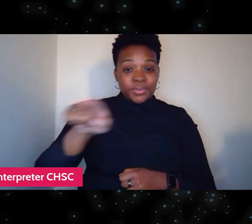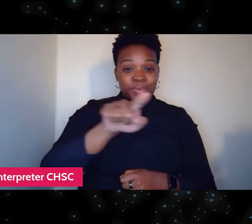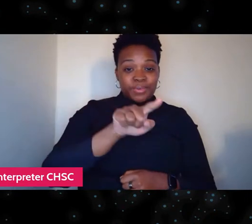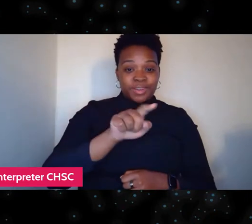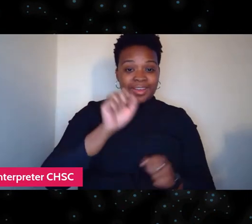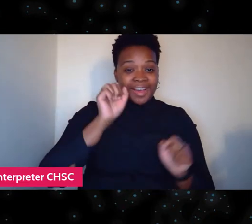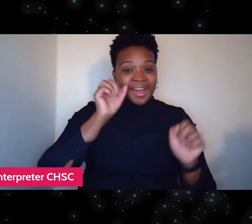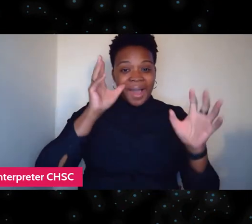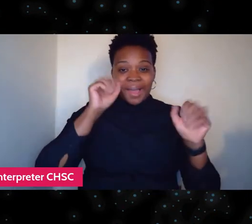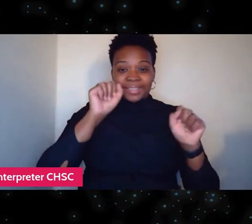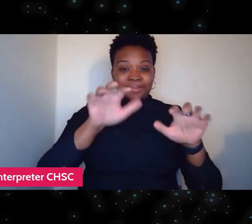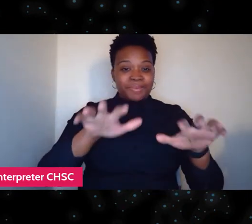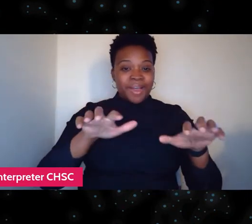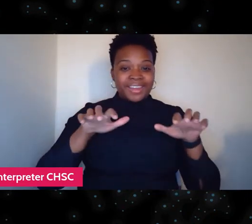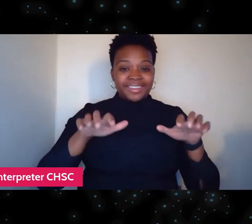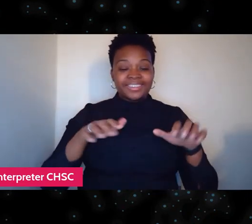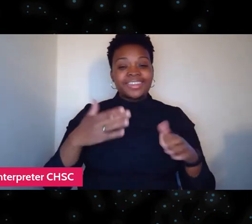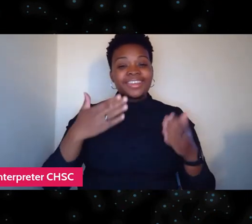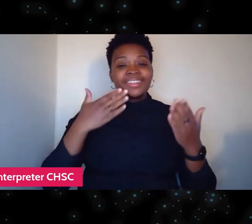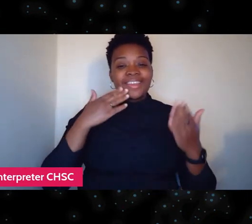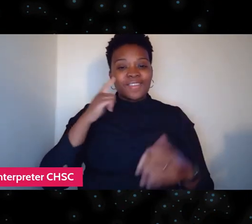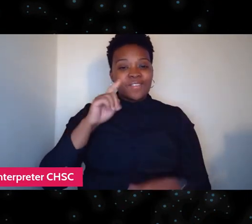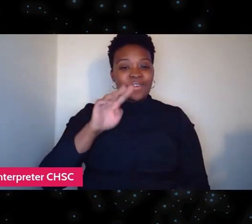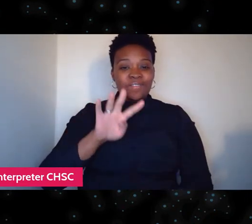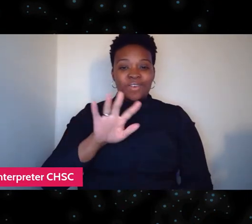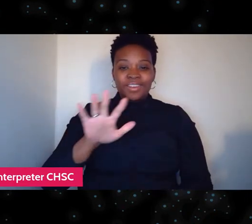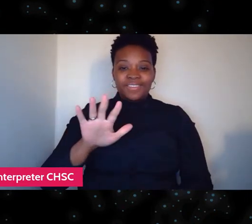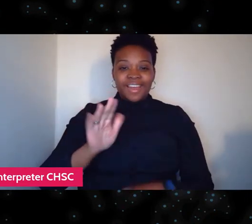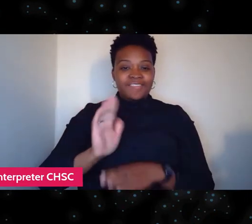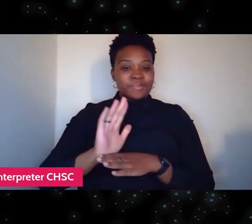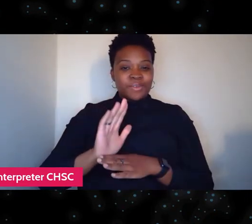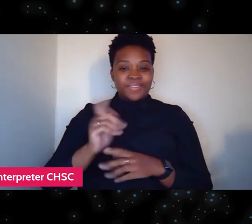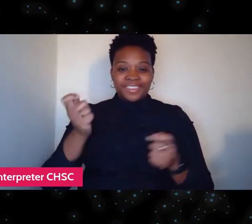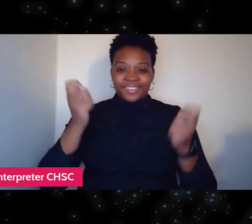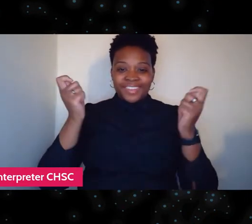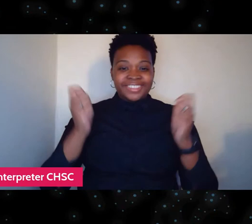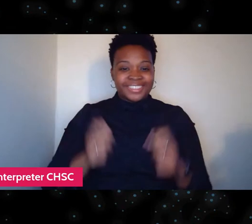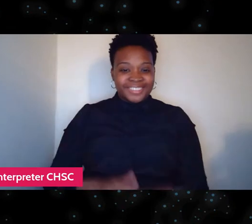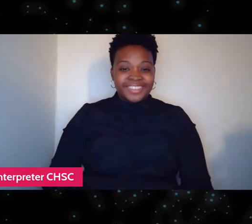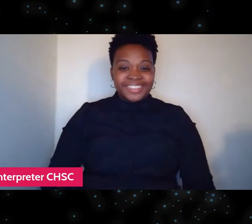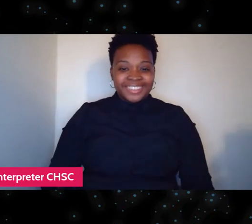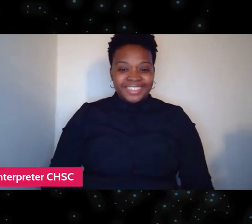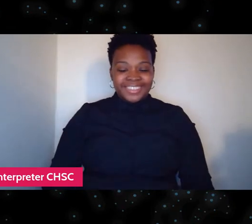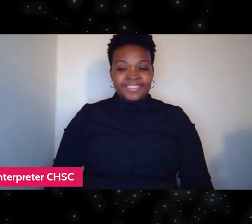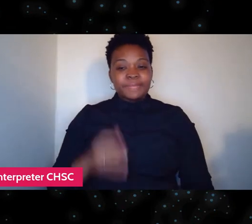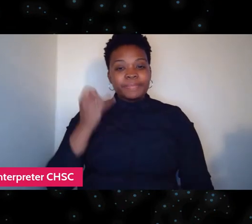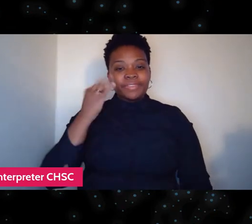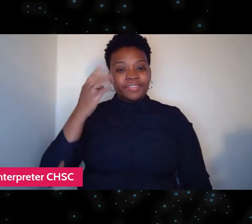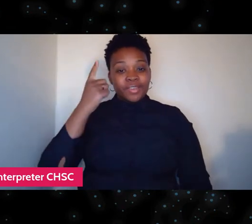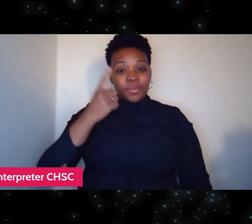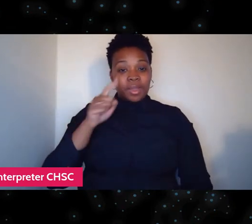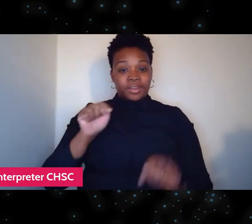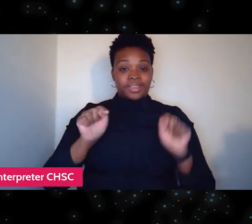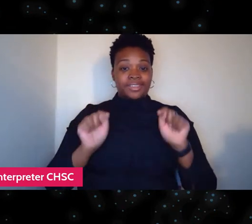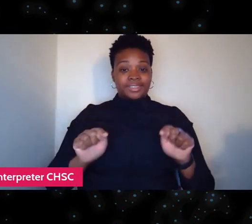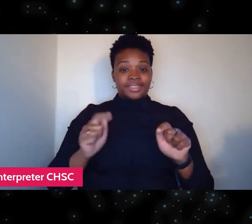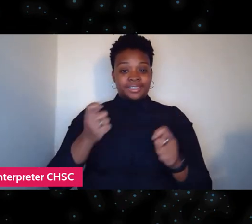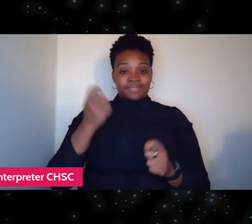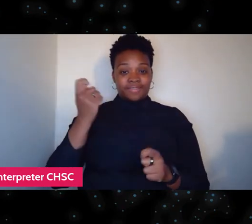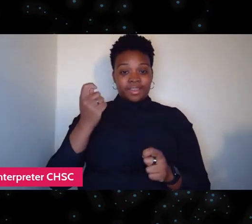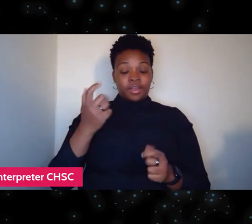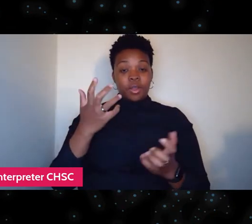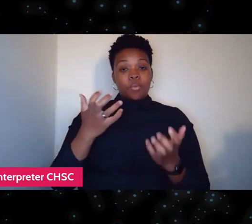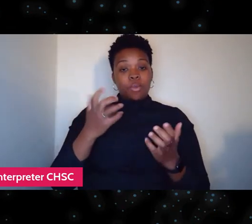audience. Thank you for these 45 film festivals. And if you're wondering what this festival would like for